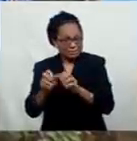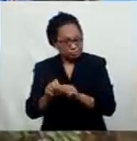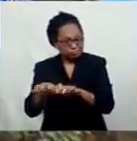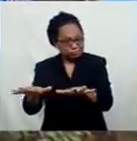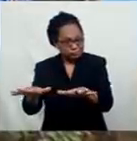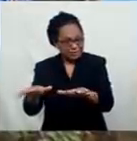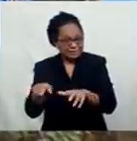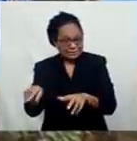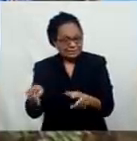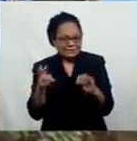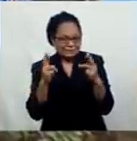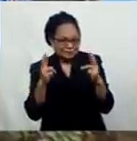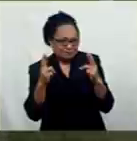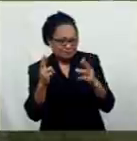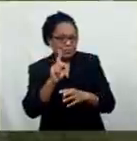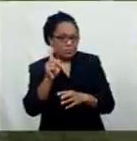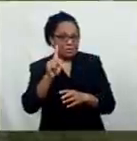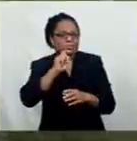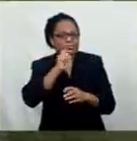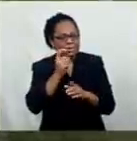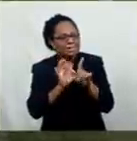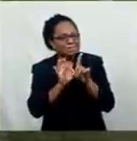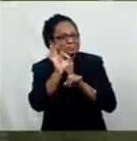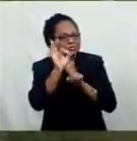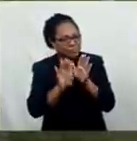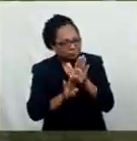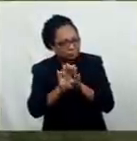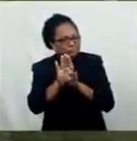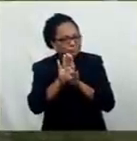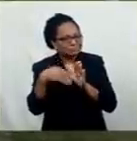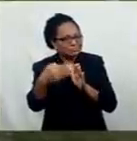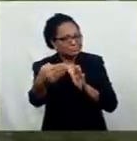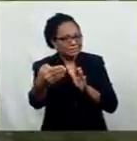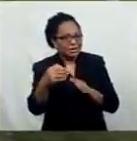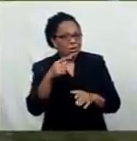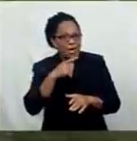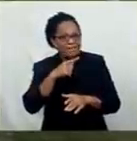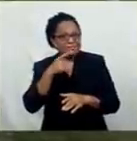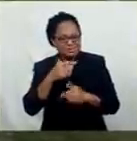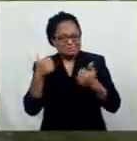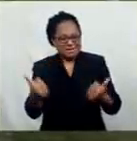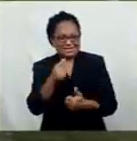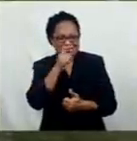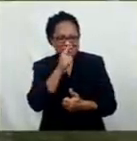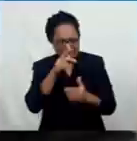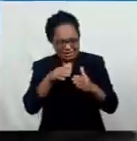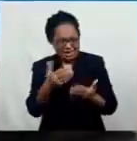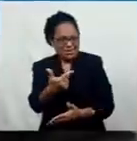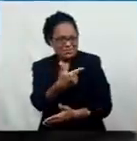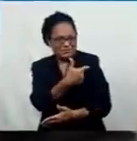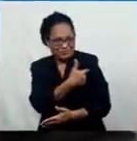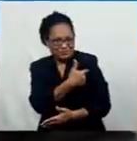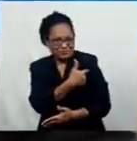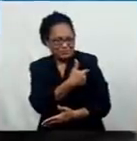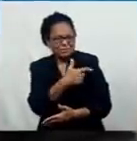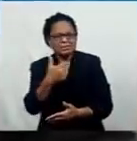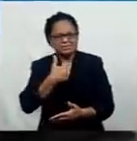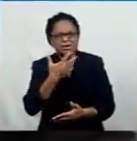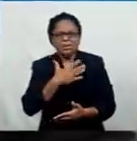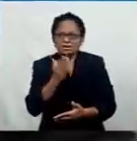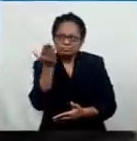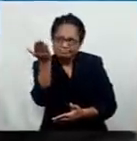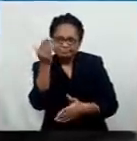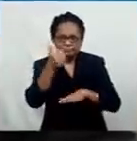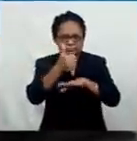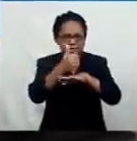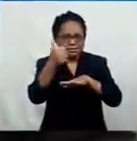remaining hopeful that things may change as vaccination rates continue to increase. I want to request government